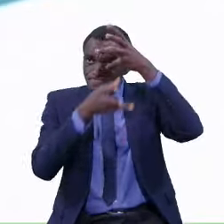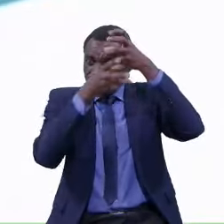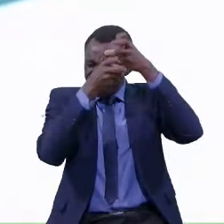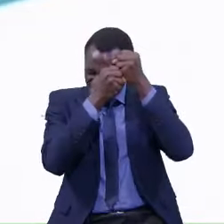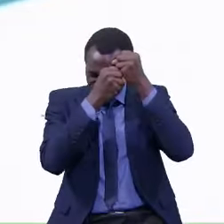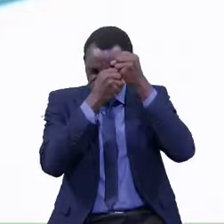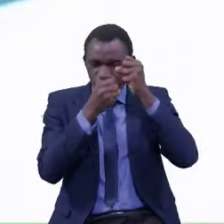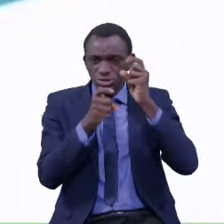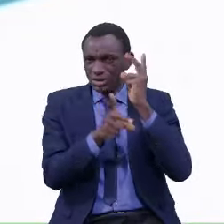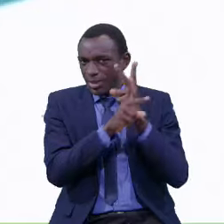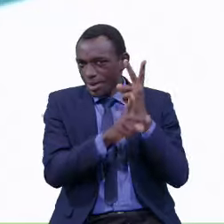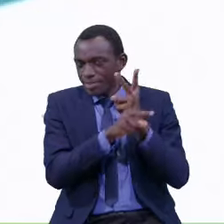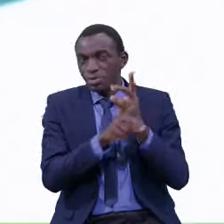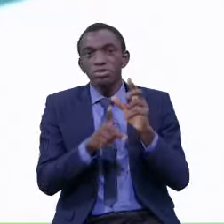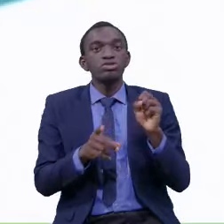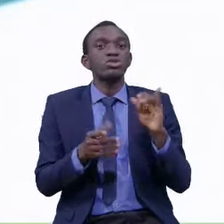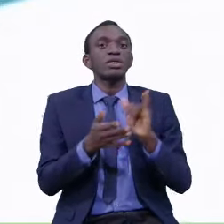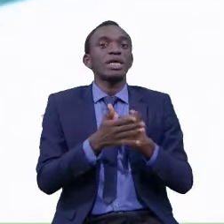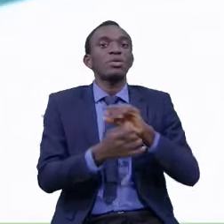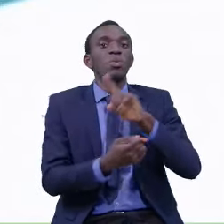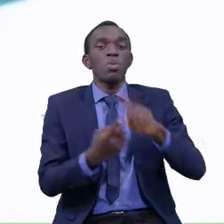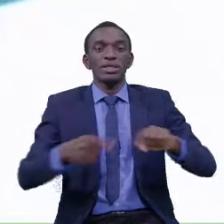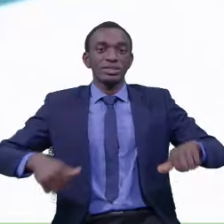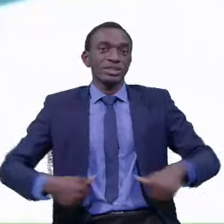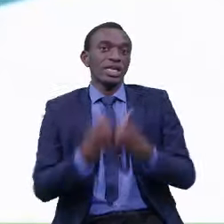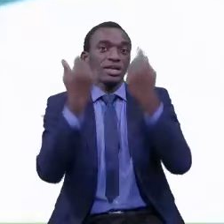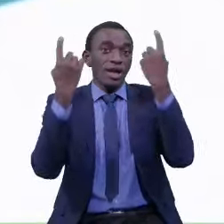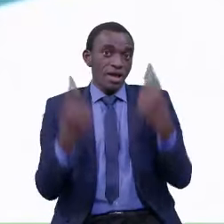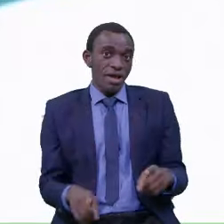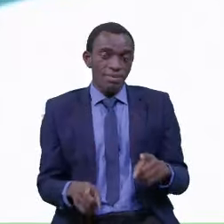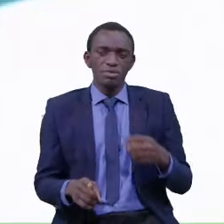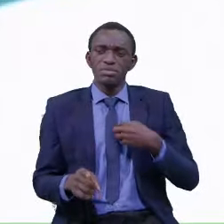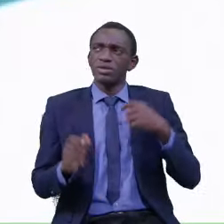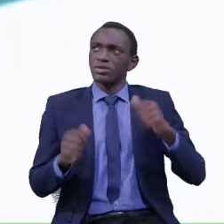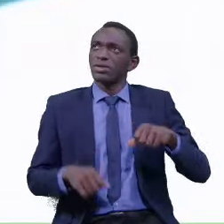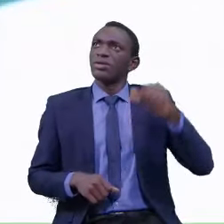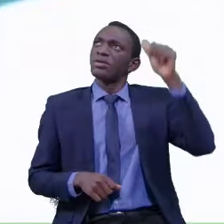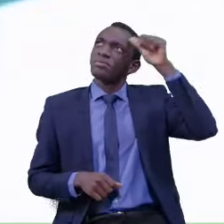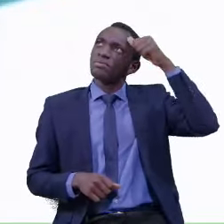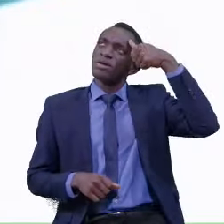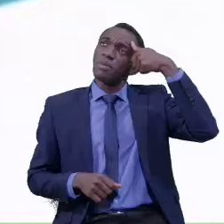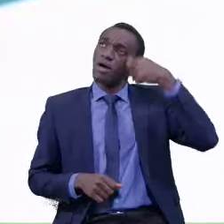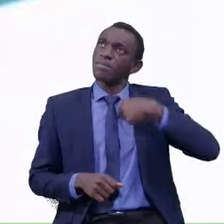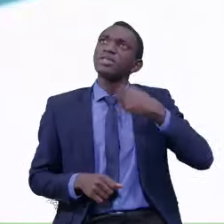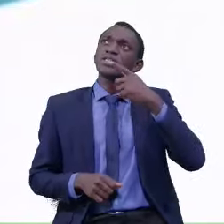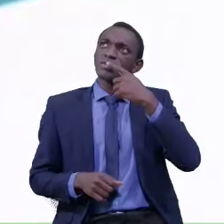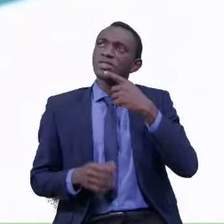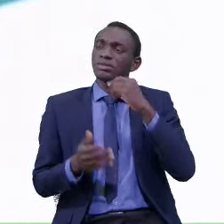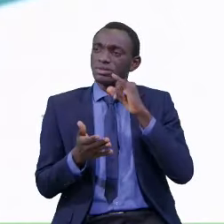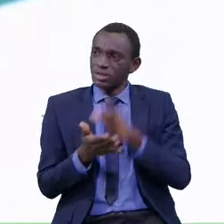that when the challenge comes, I can say that is mine. I